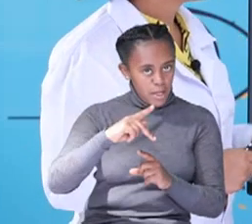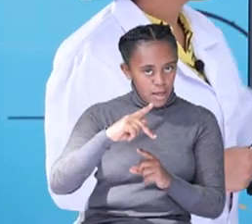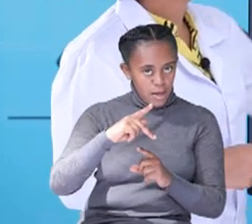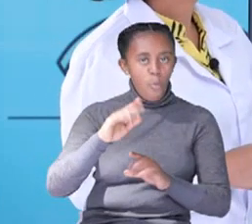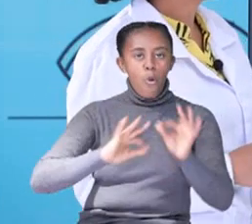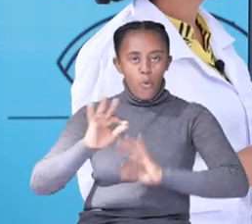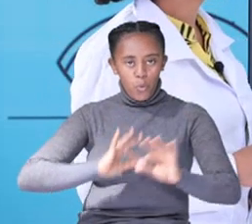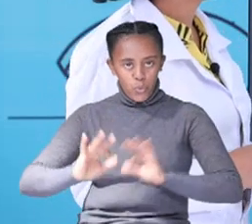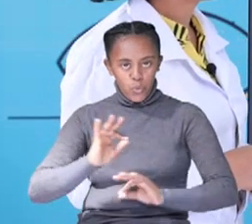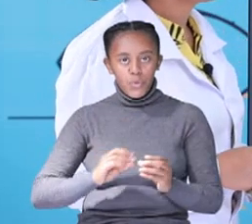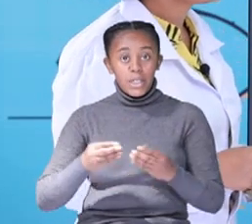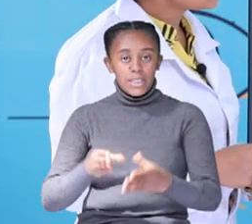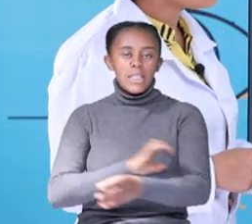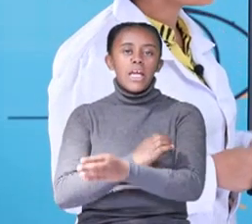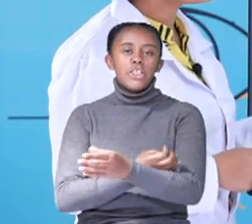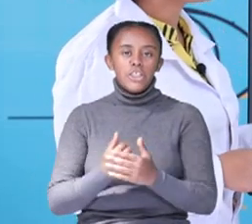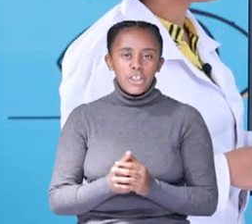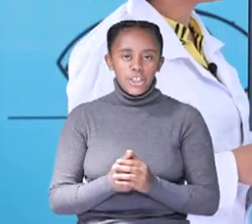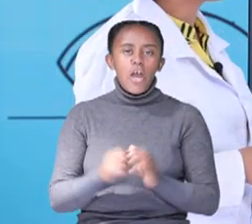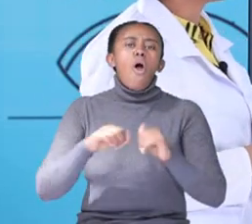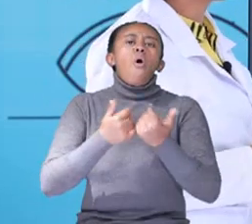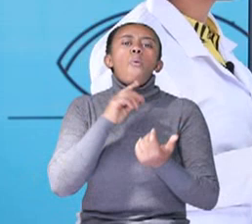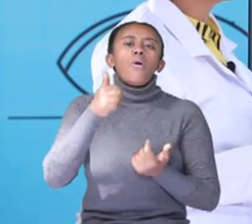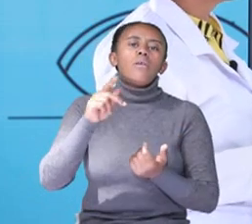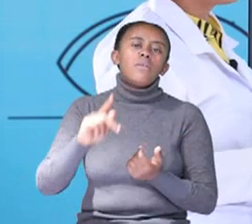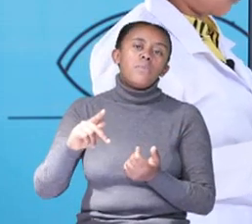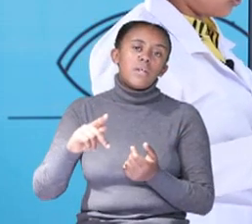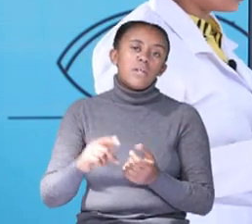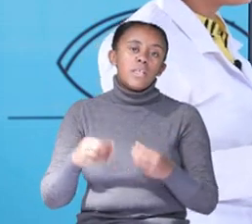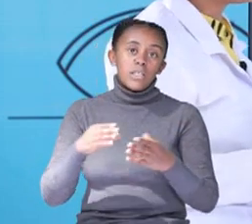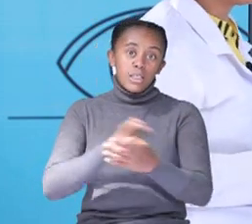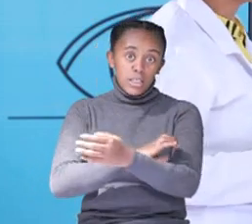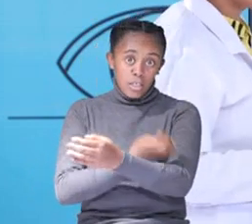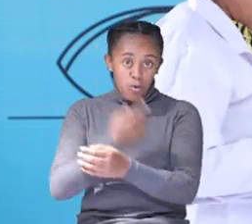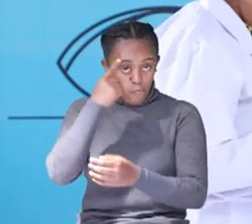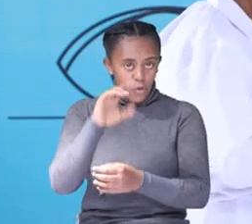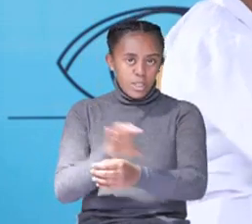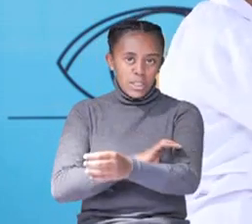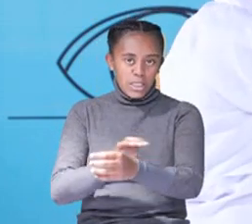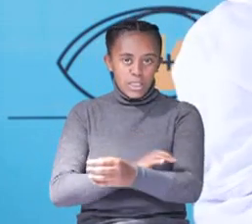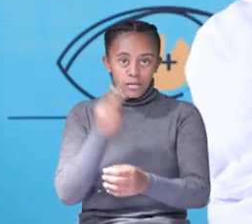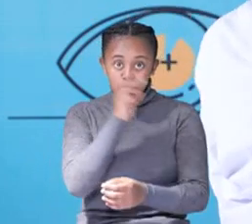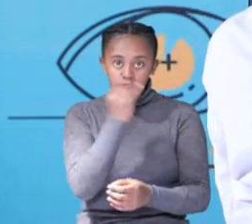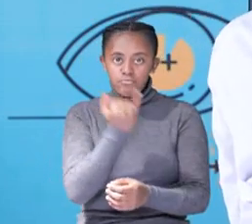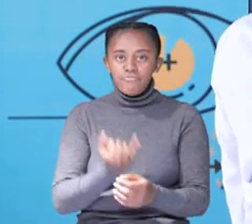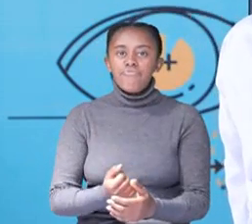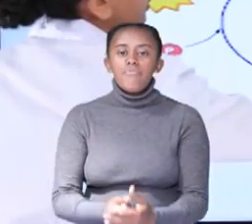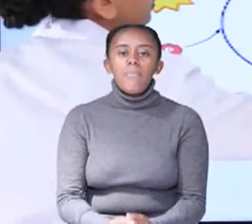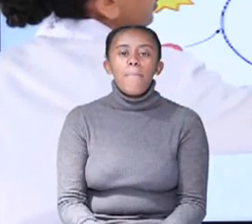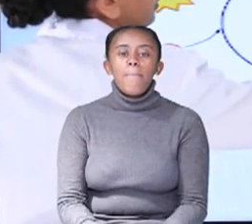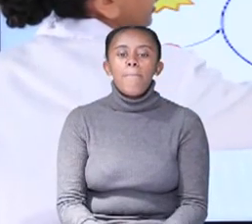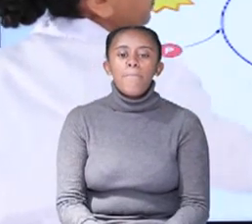energy. Here it shows how ATP release energy for cells. As you see here, this